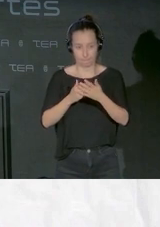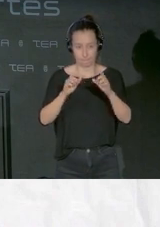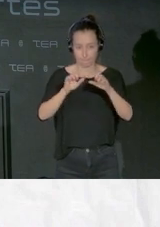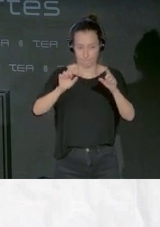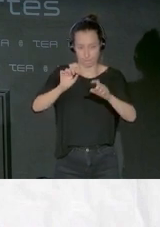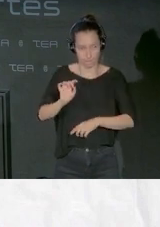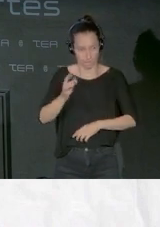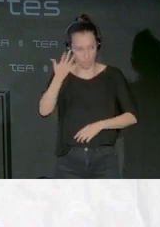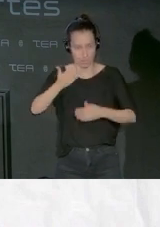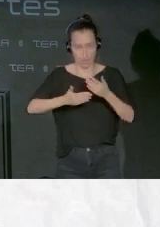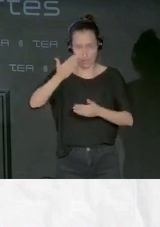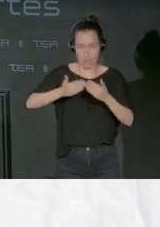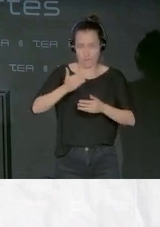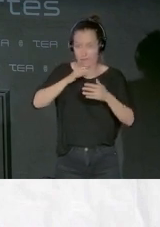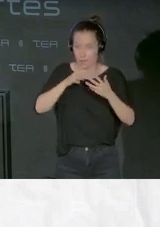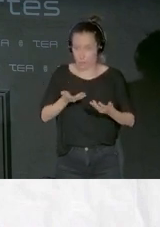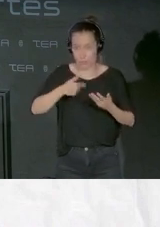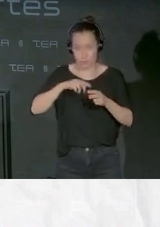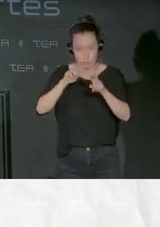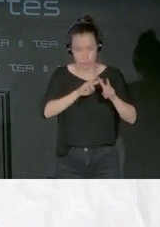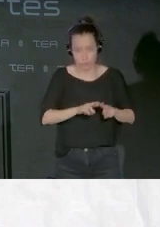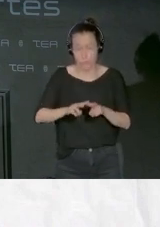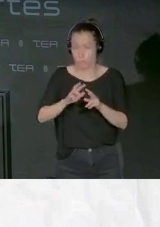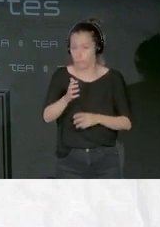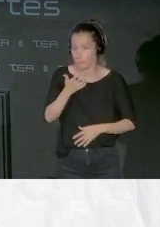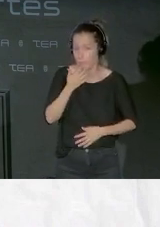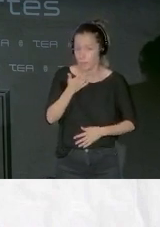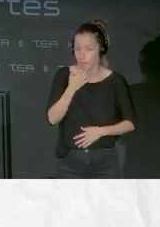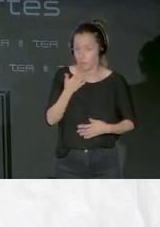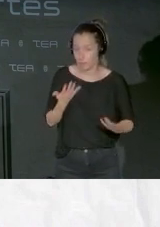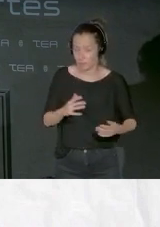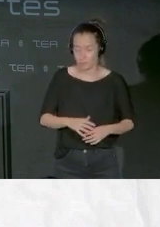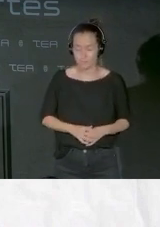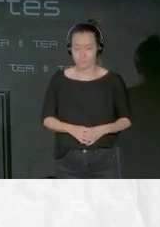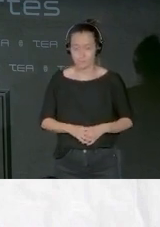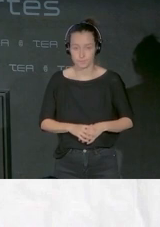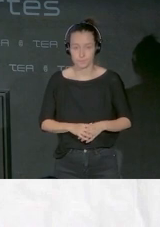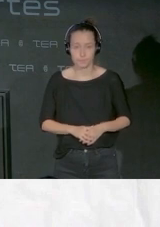Enterprise Network that could help also to look at cross-border requirements and help